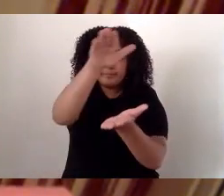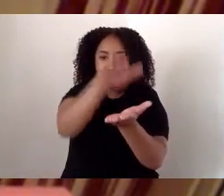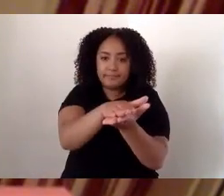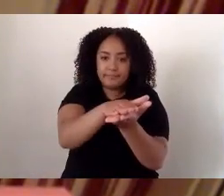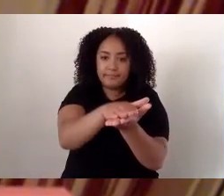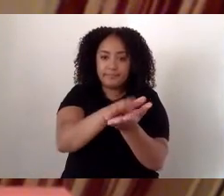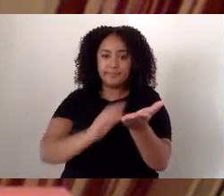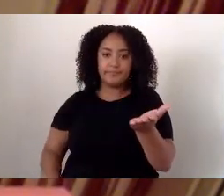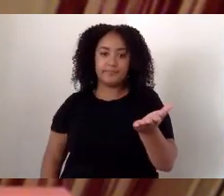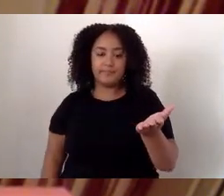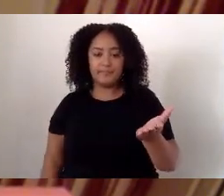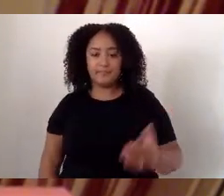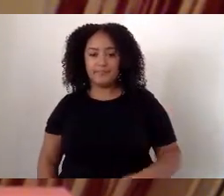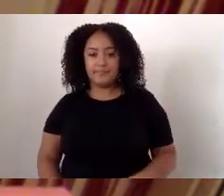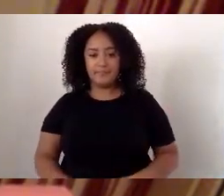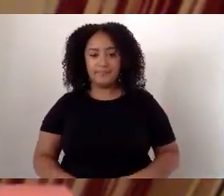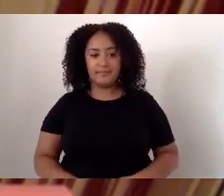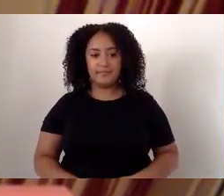And